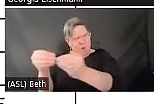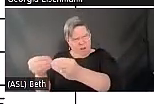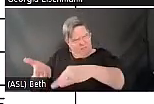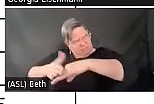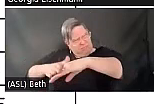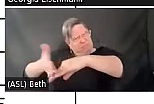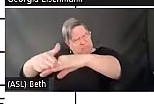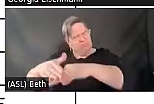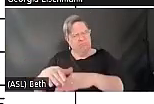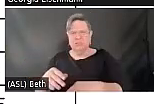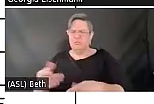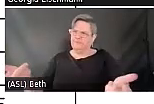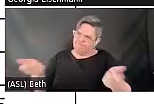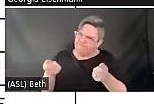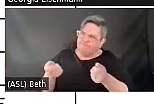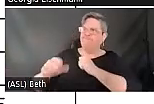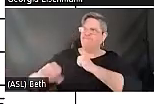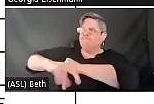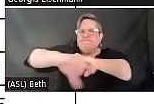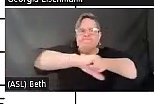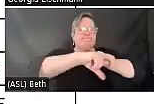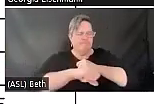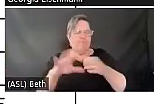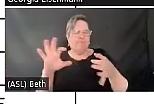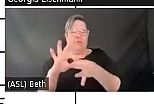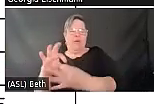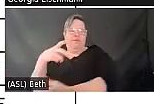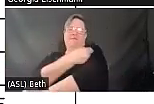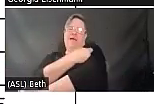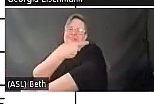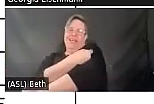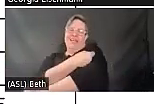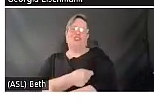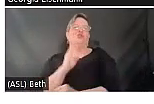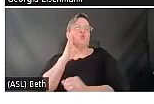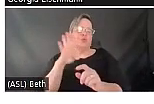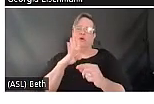to improve. So we'll talk some more about that as well. Next slide.